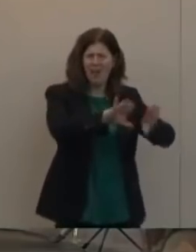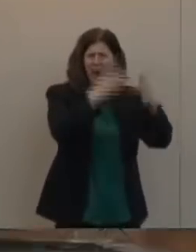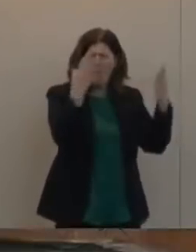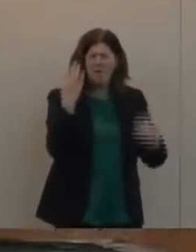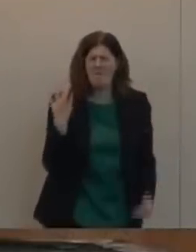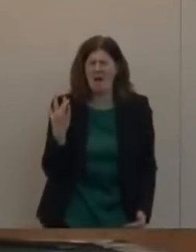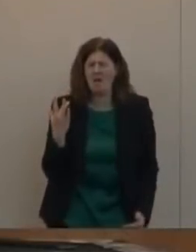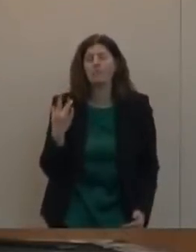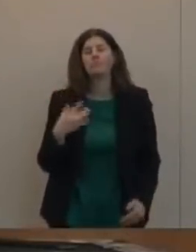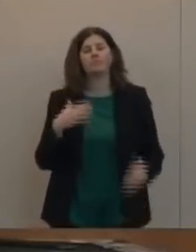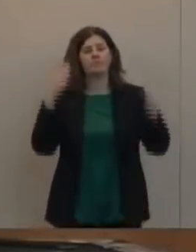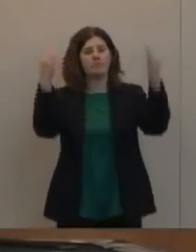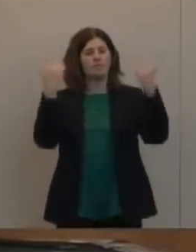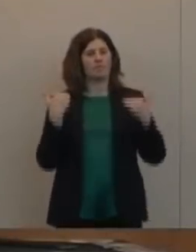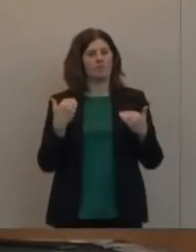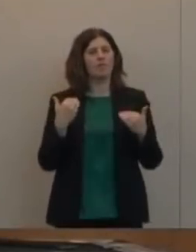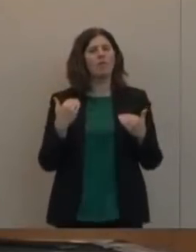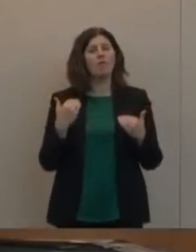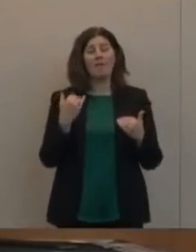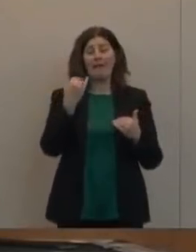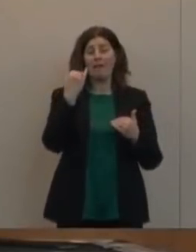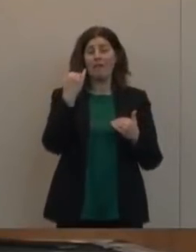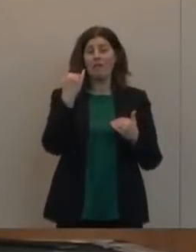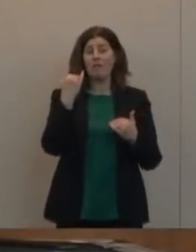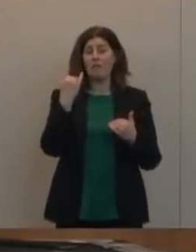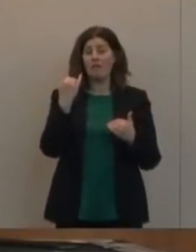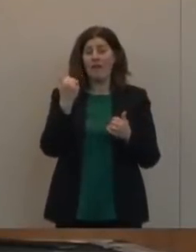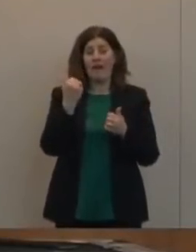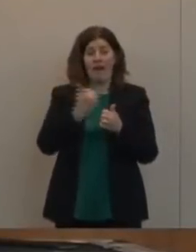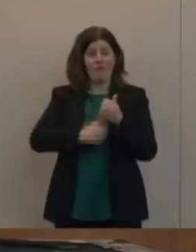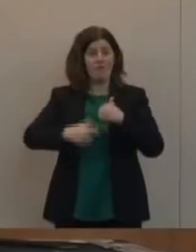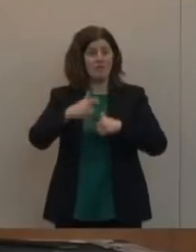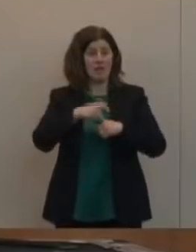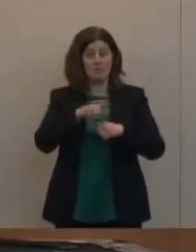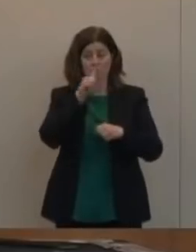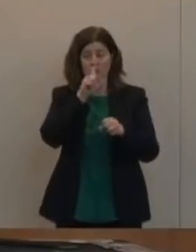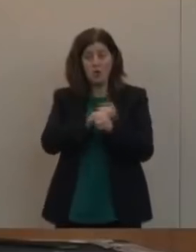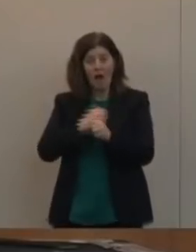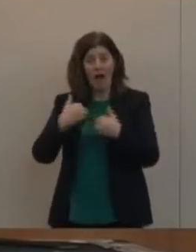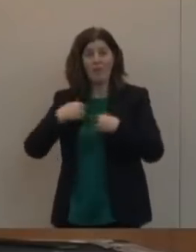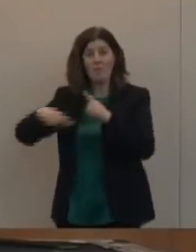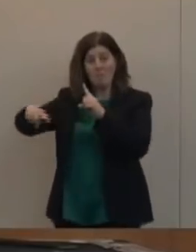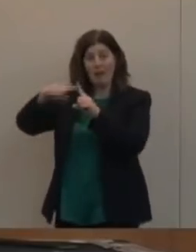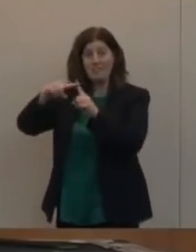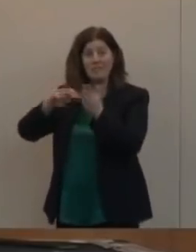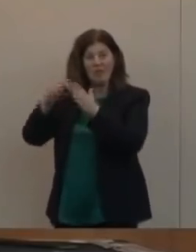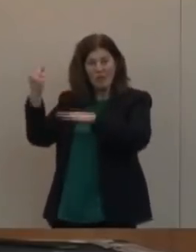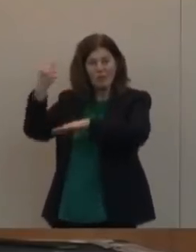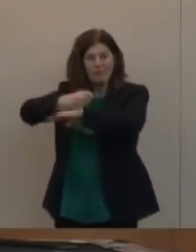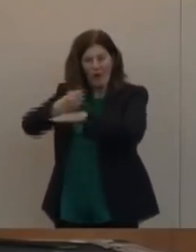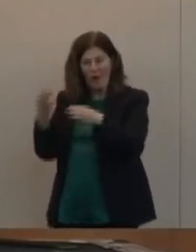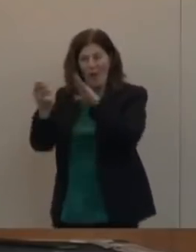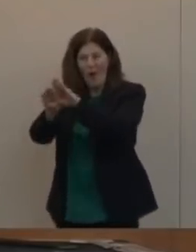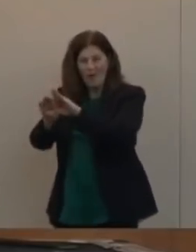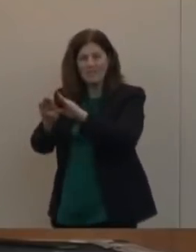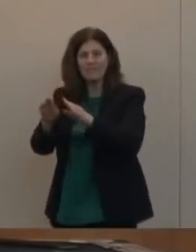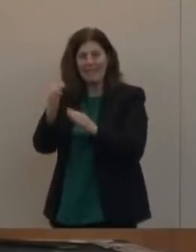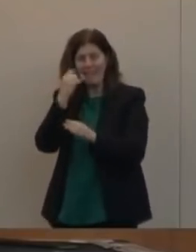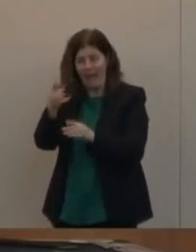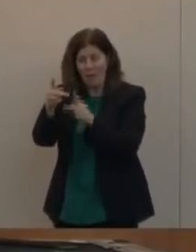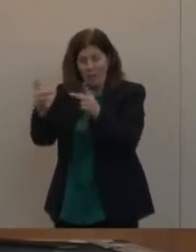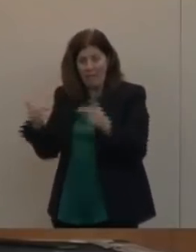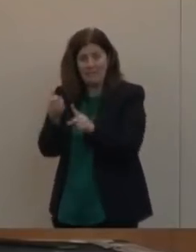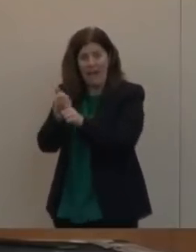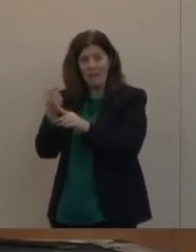reasons. We haven't closed. If we were closing places, every time you had a positive ID, we'd have to, or a positive case of